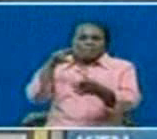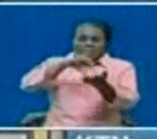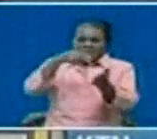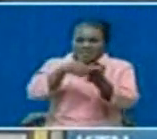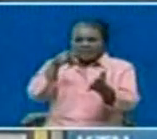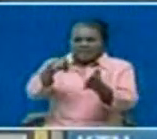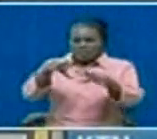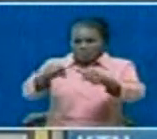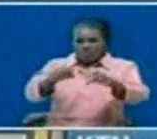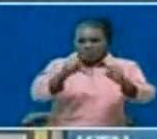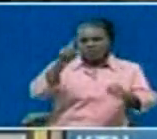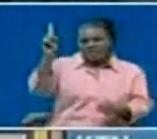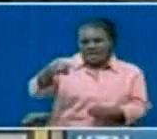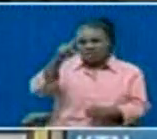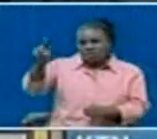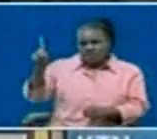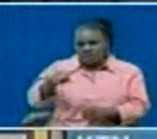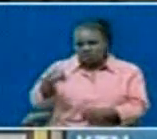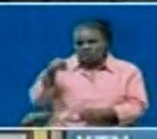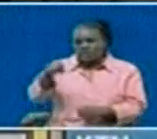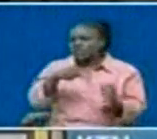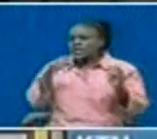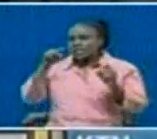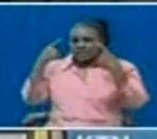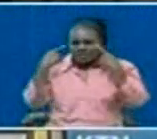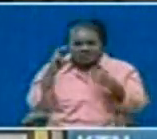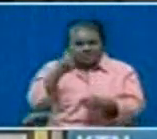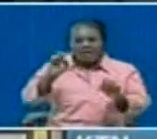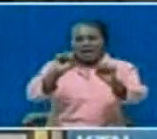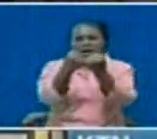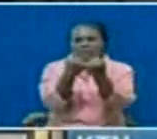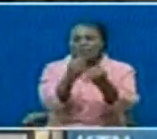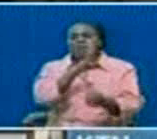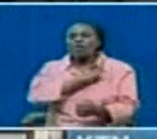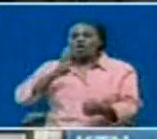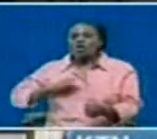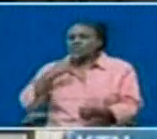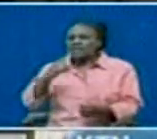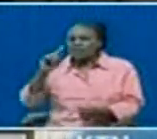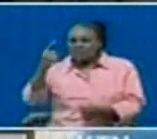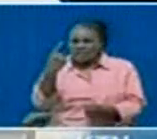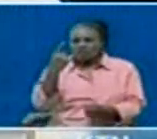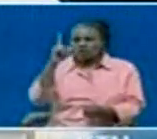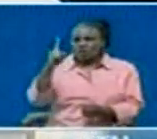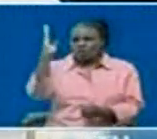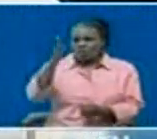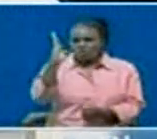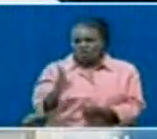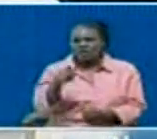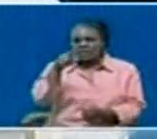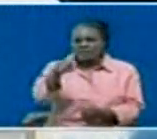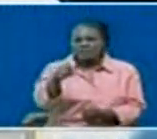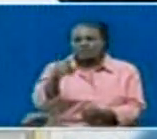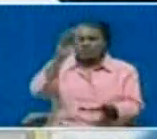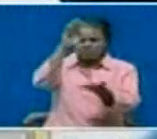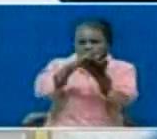by booking cancellations that have been a feature in the industry. The Kenya Tourist Board this month said that the first quarter arrivals had dipped by